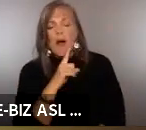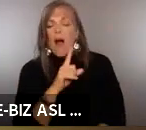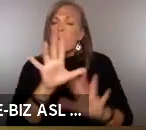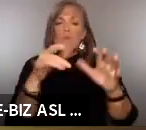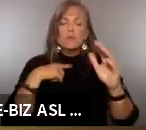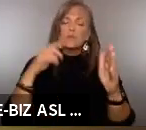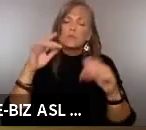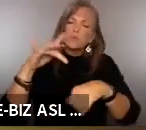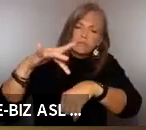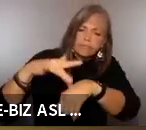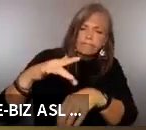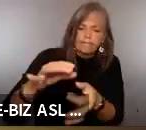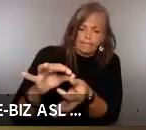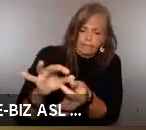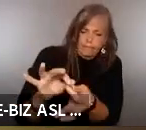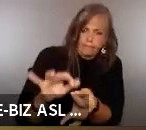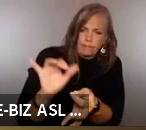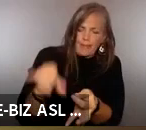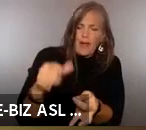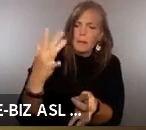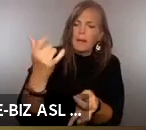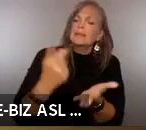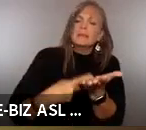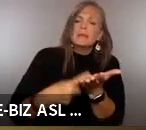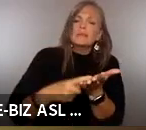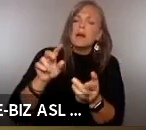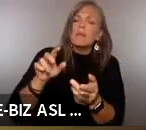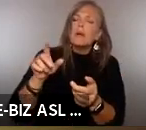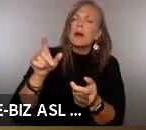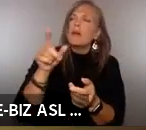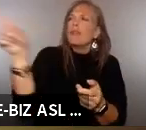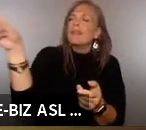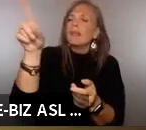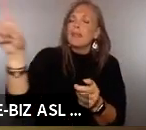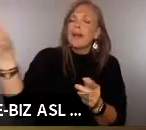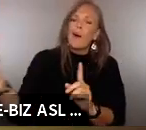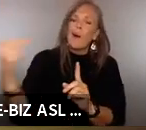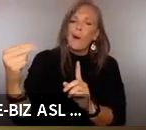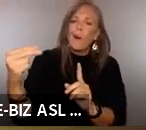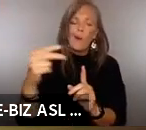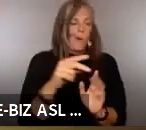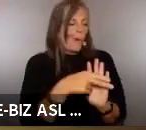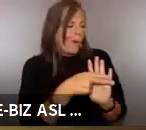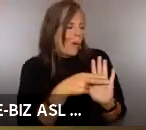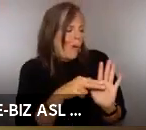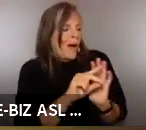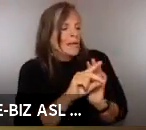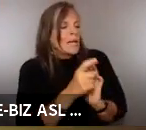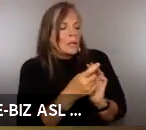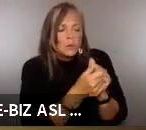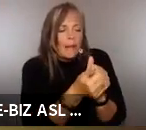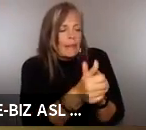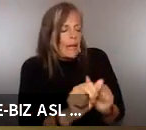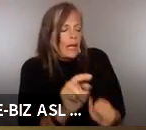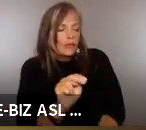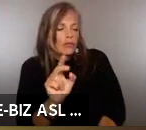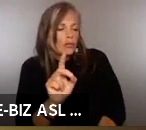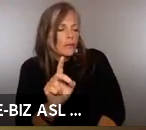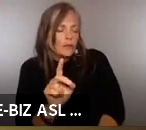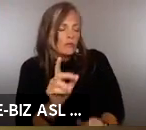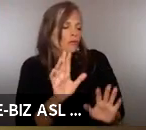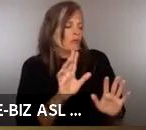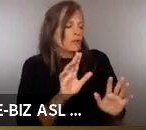think there's sometimes this perception of diagnosis with any kind of neurodivergent